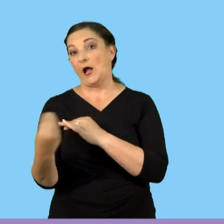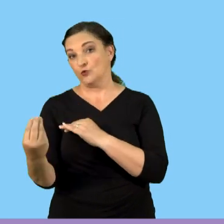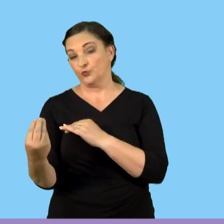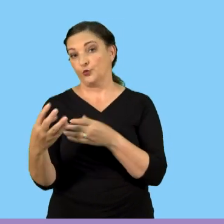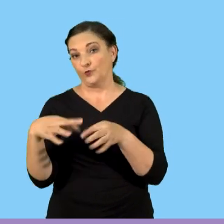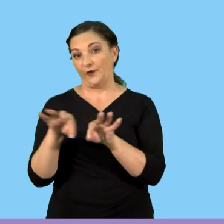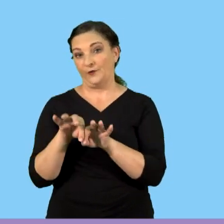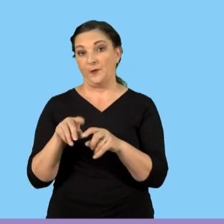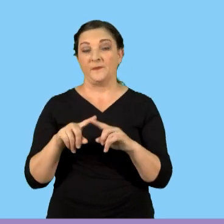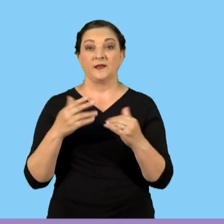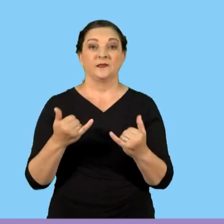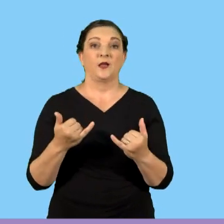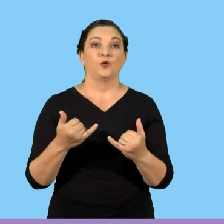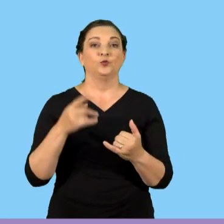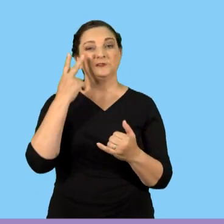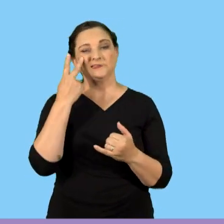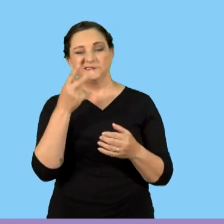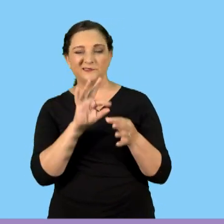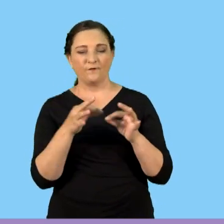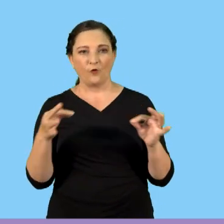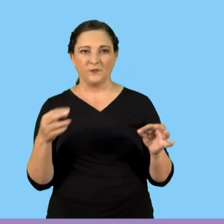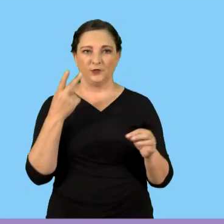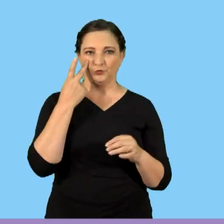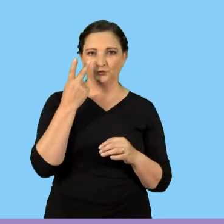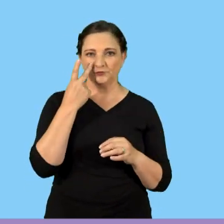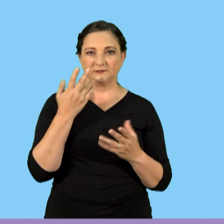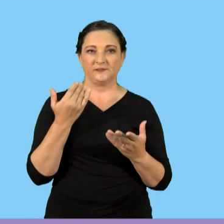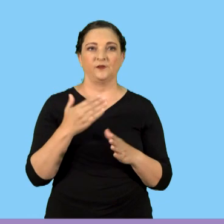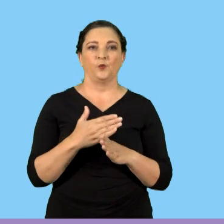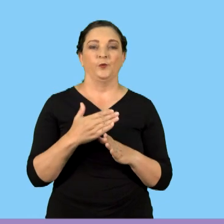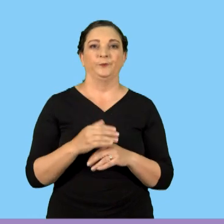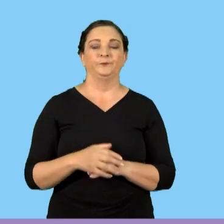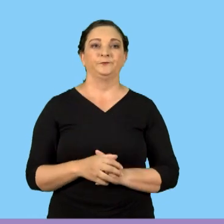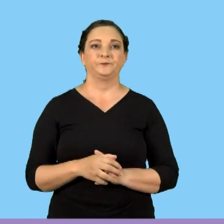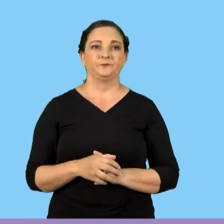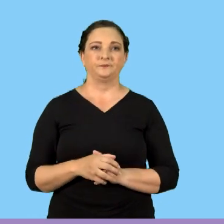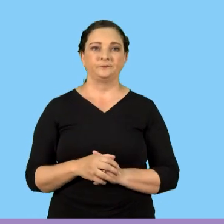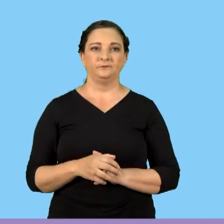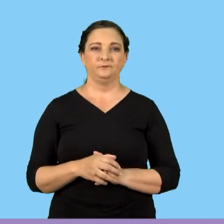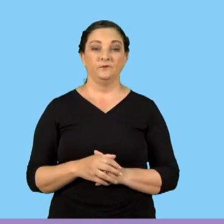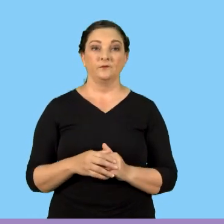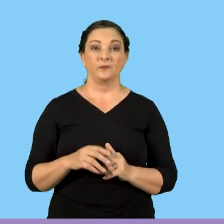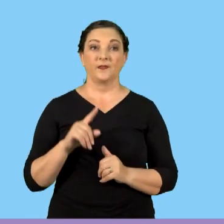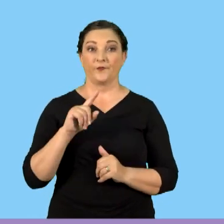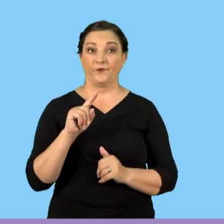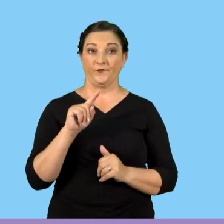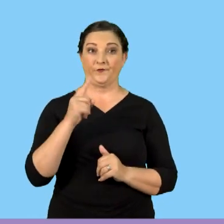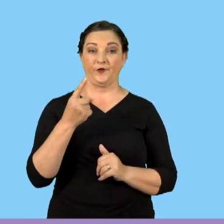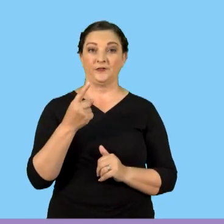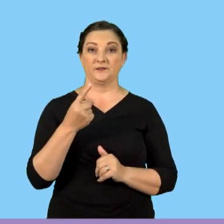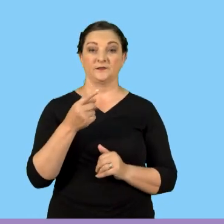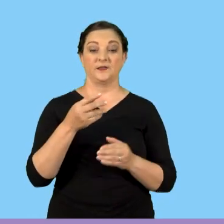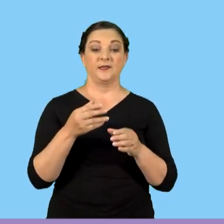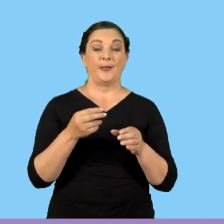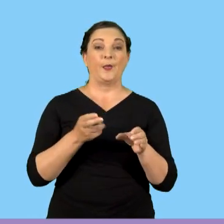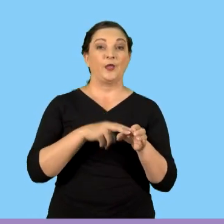our output value. So we are going to apply the given formula just to fill out our flow diagram. Let's start with the